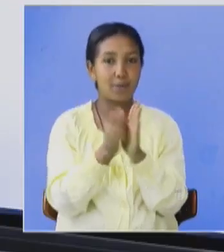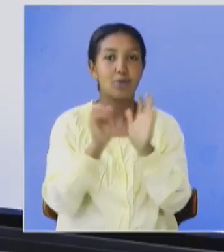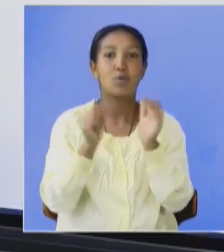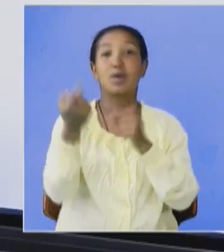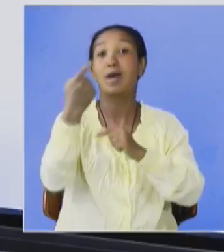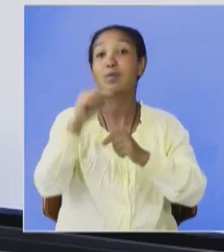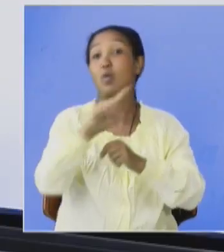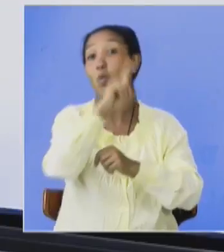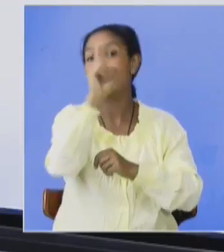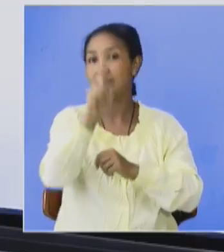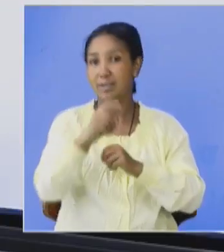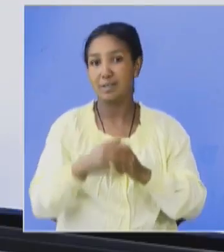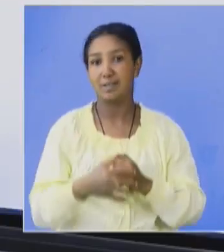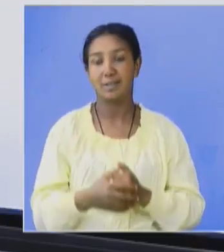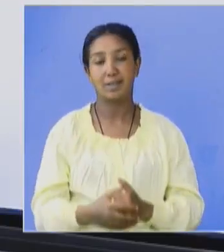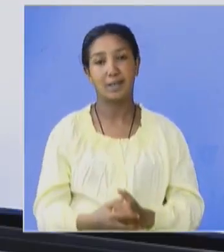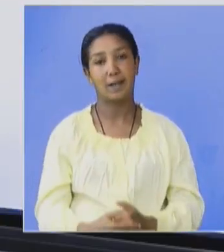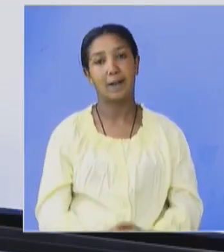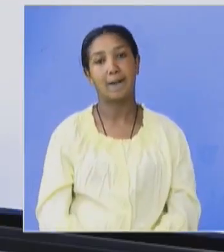to question.